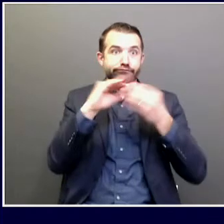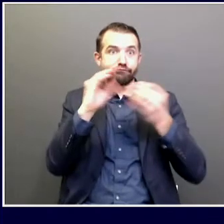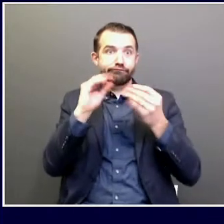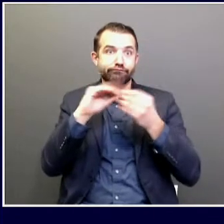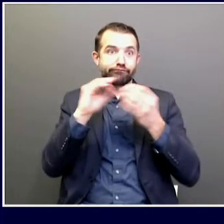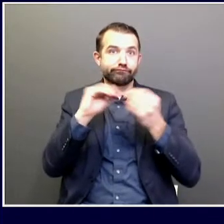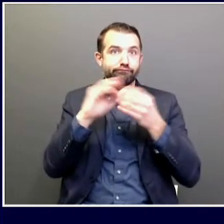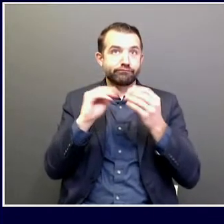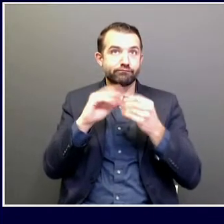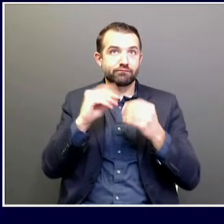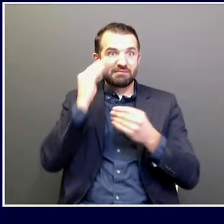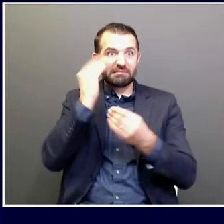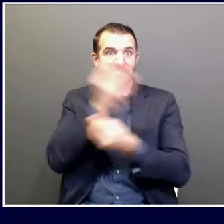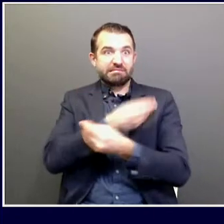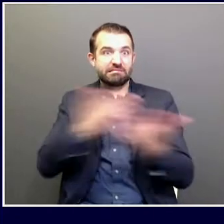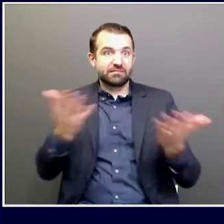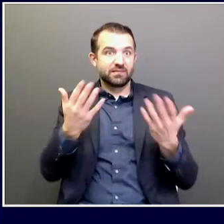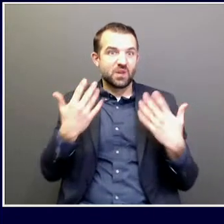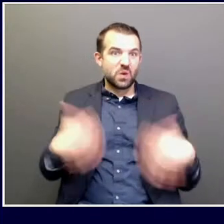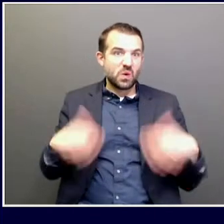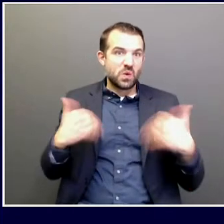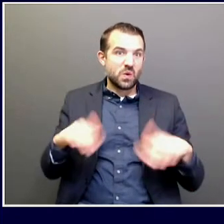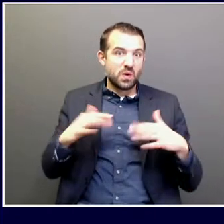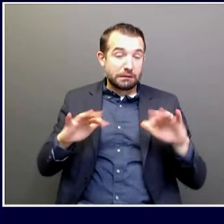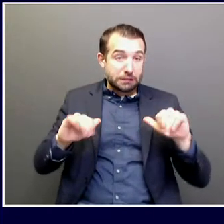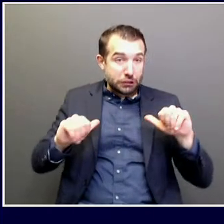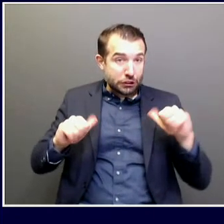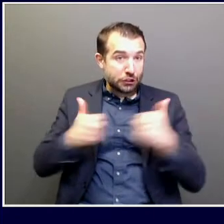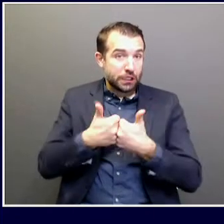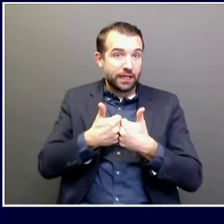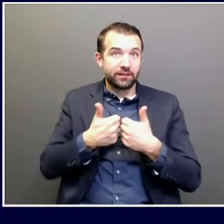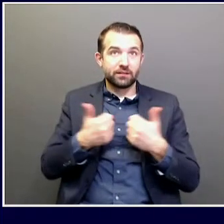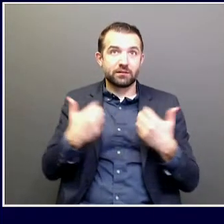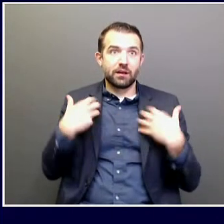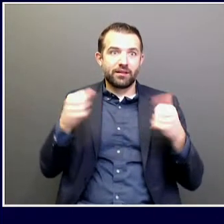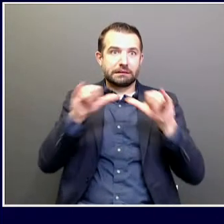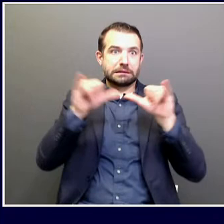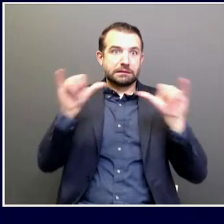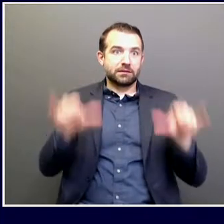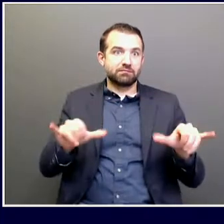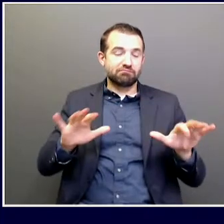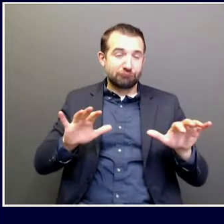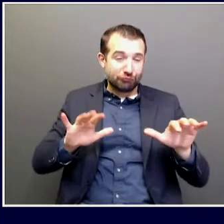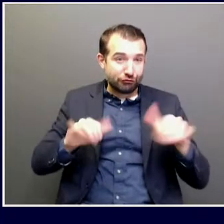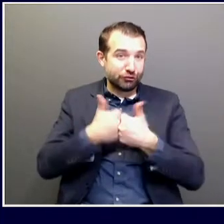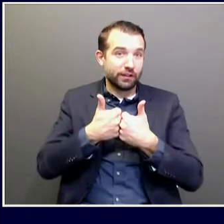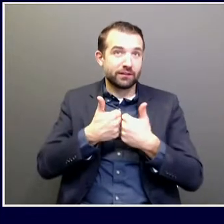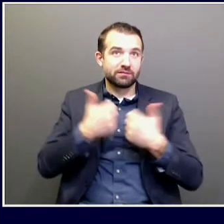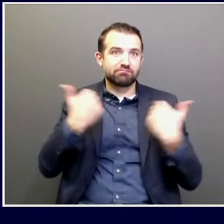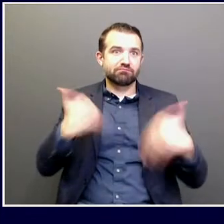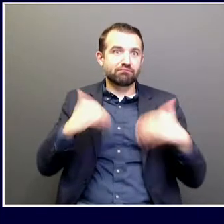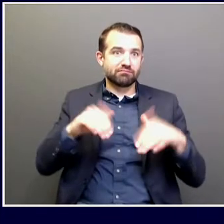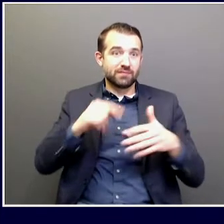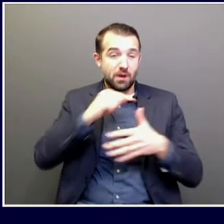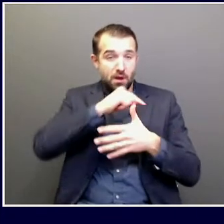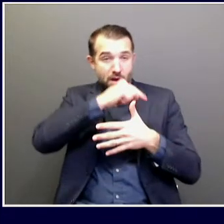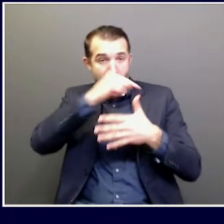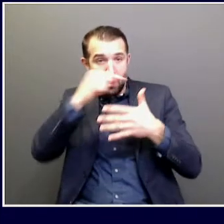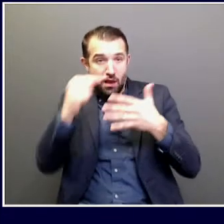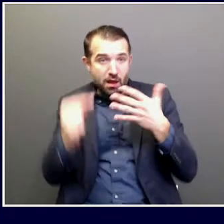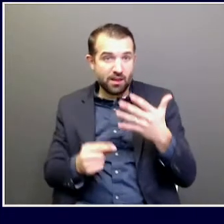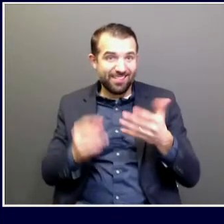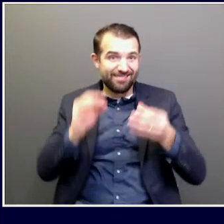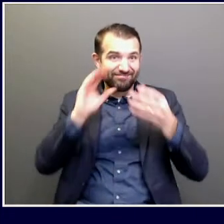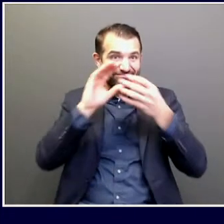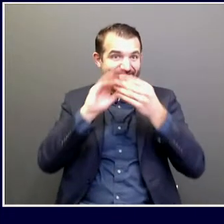the state health system is burdened with right now. They mentioned that sort of